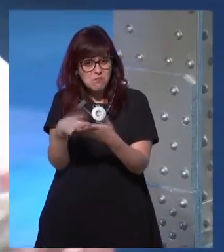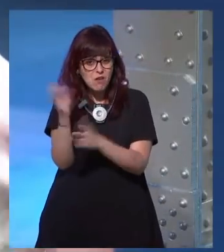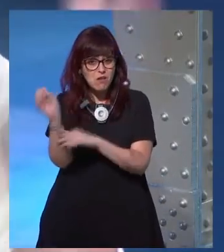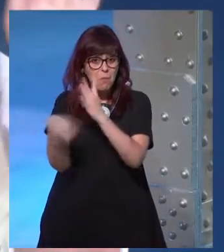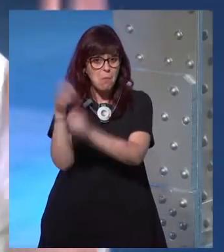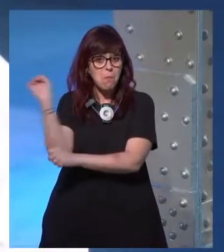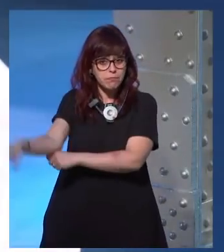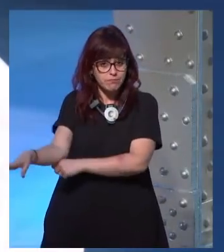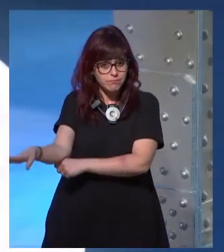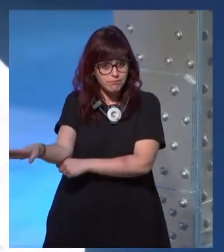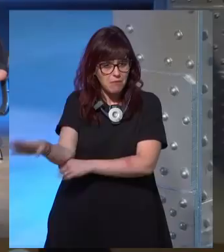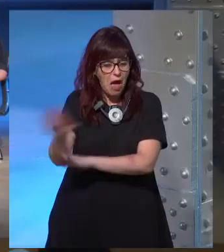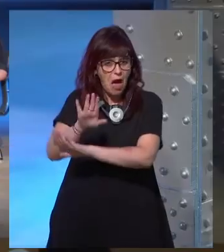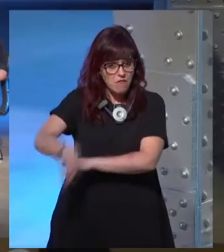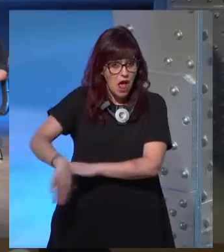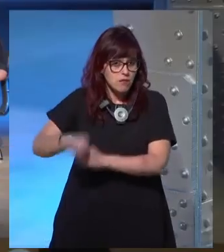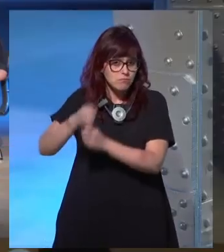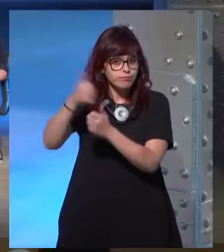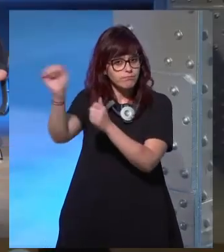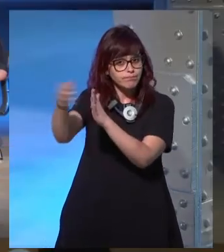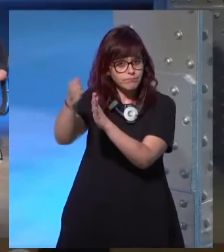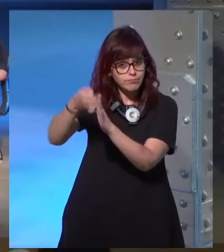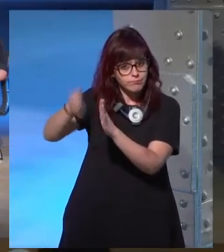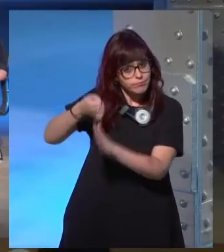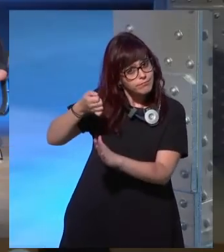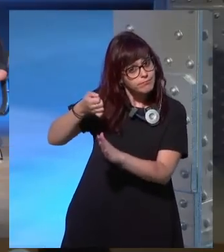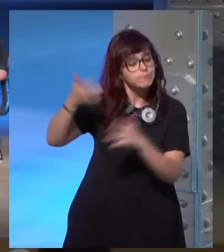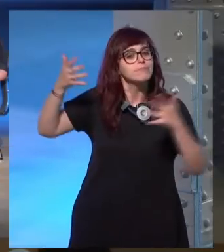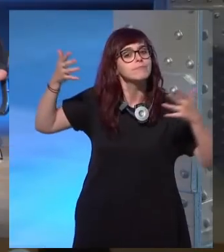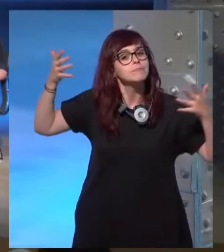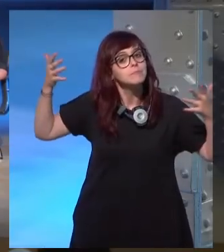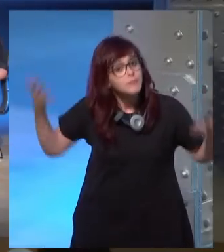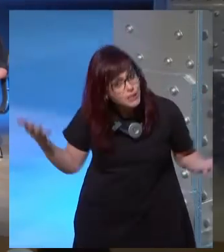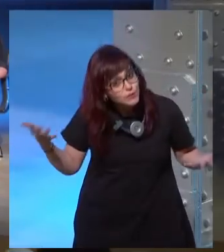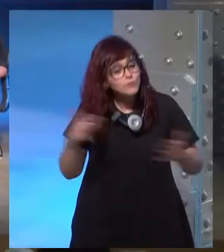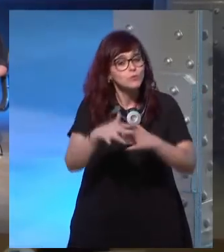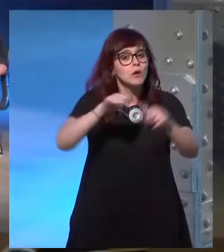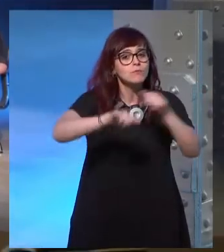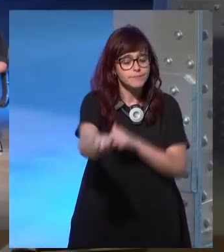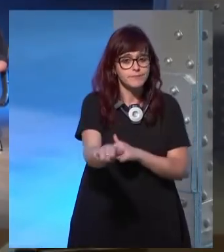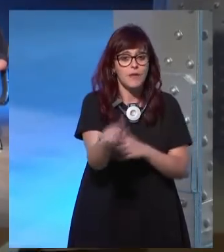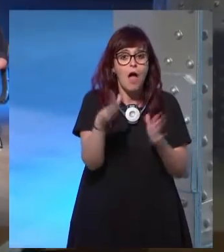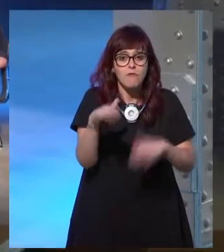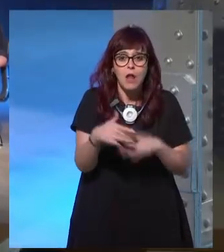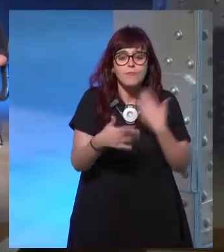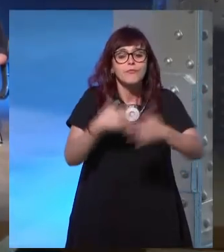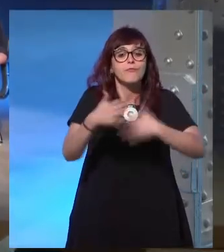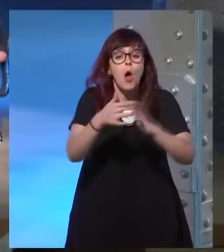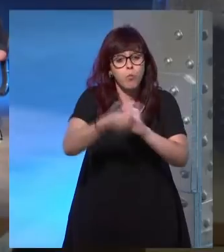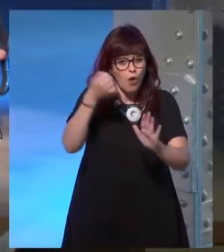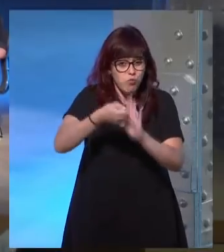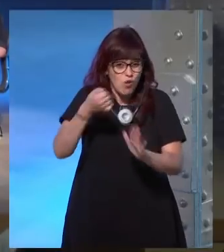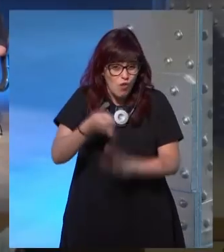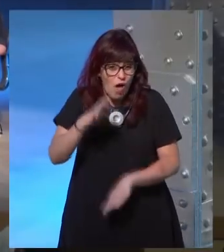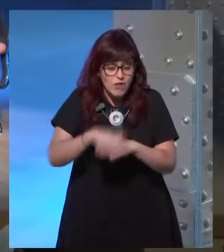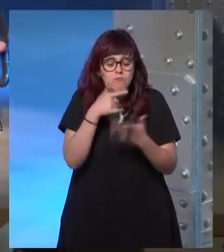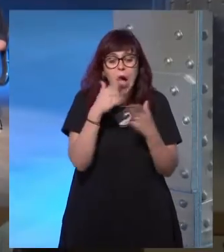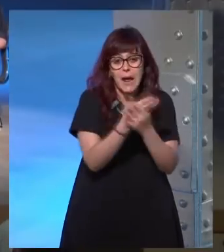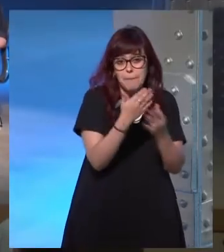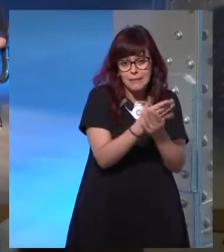few things. I actually just deleted them all because they weren't, like, FBI level they needed to keep. So yeah,